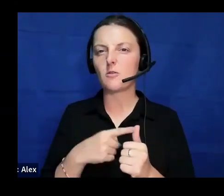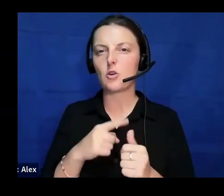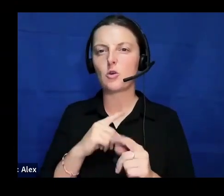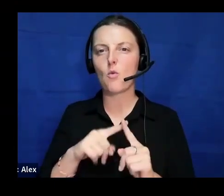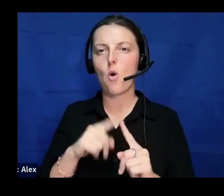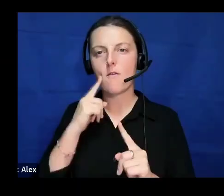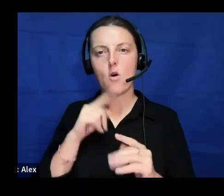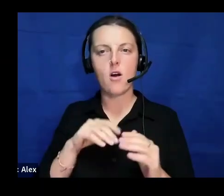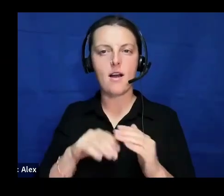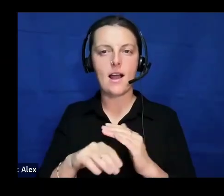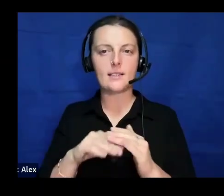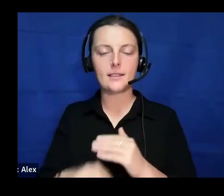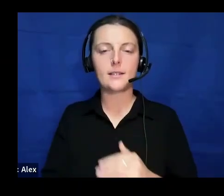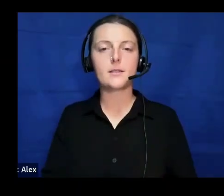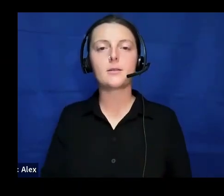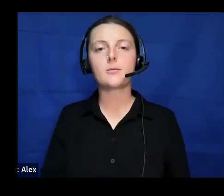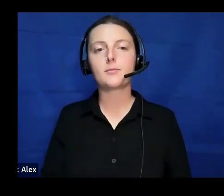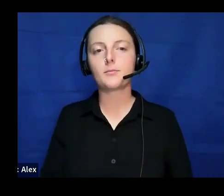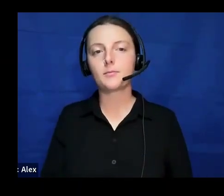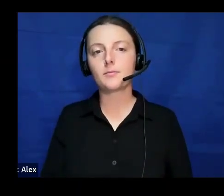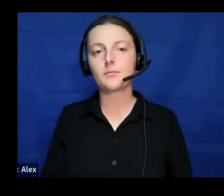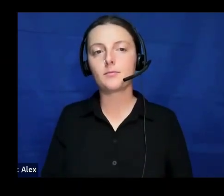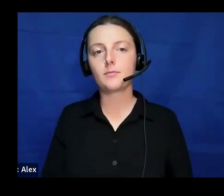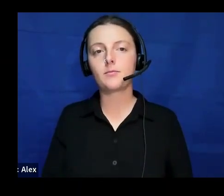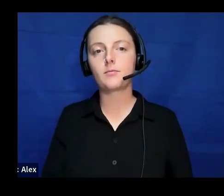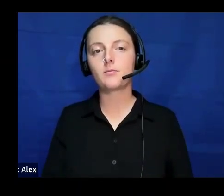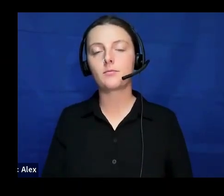If you're connected with a faith community,